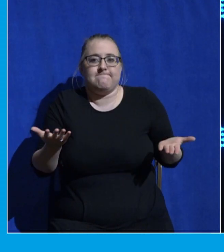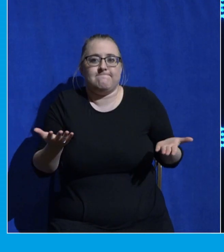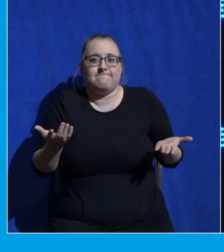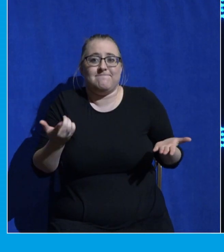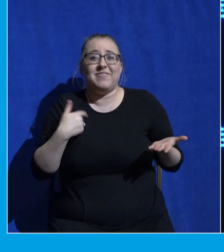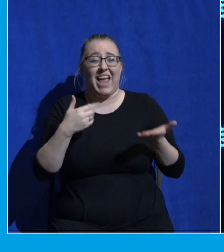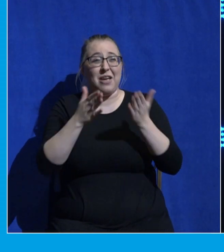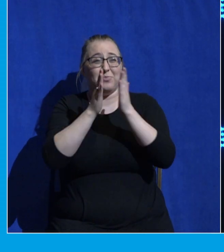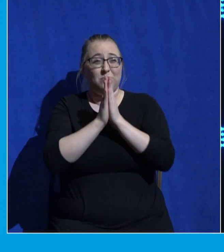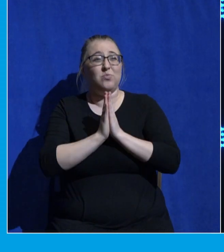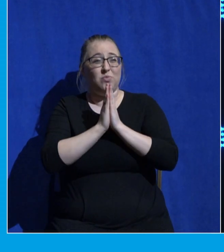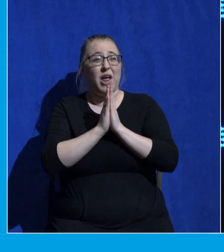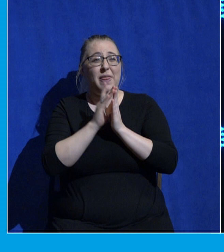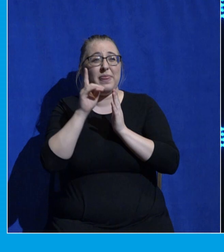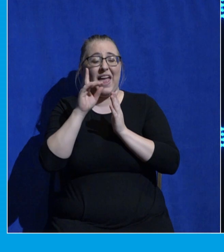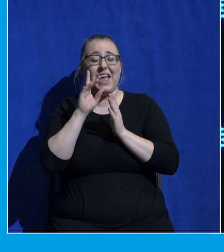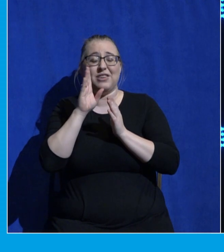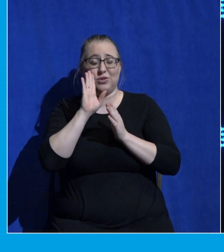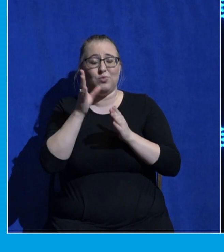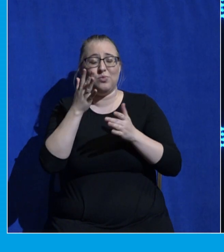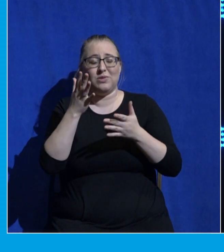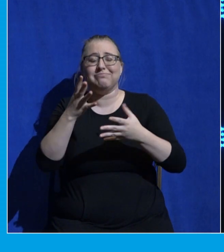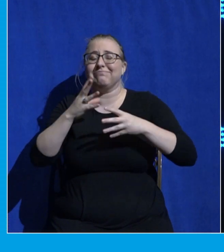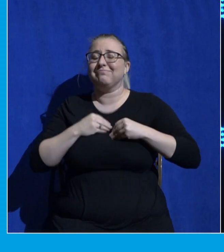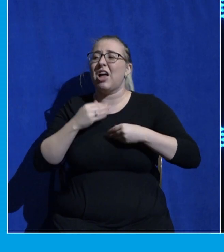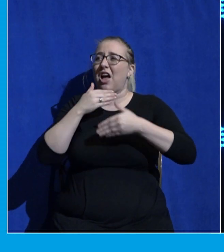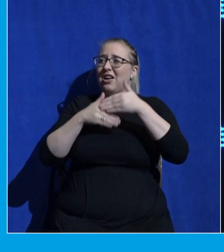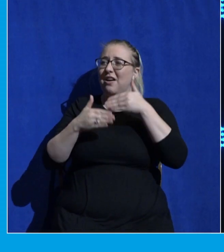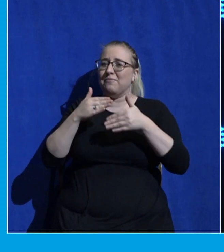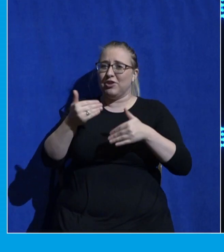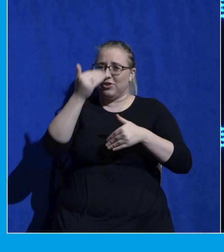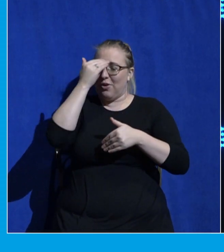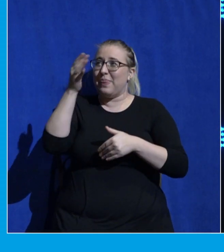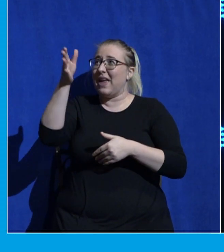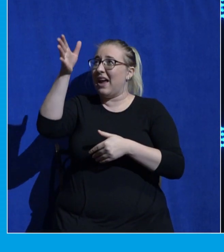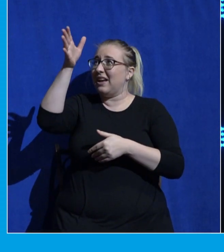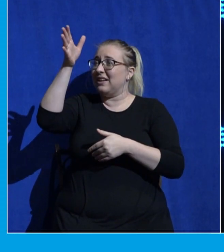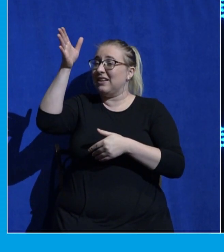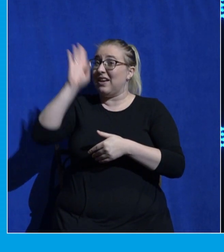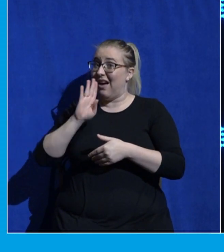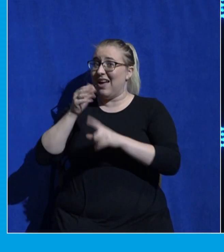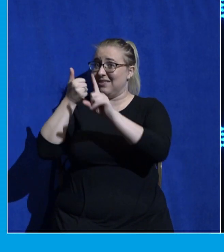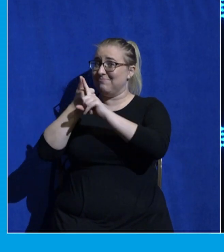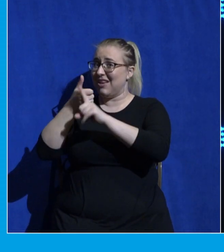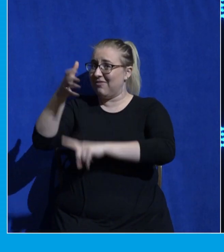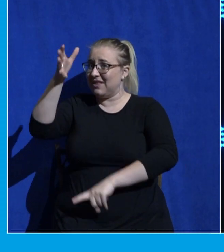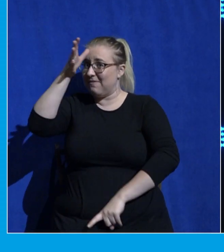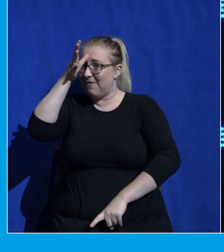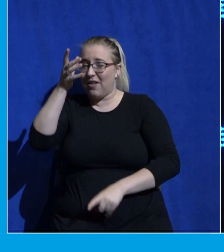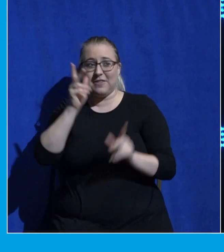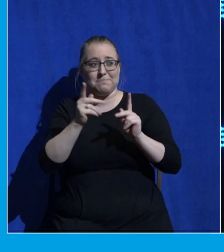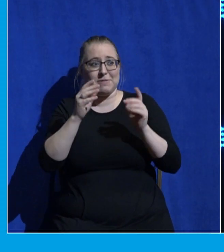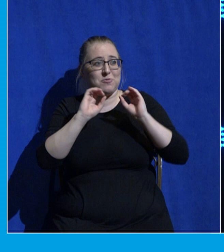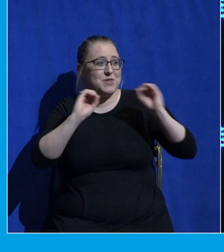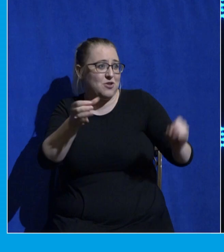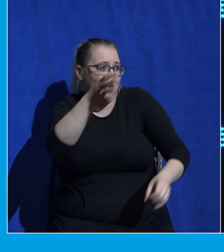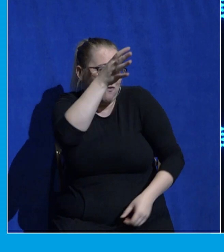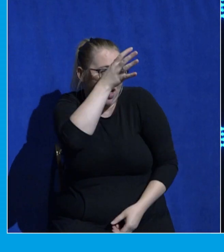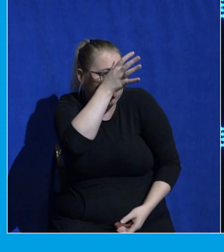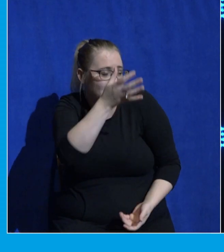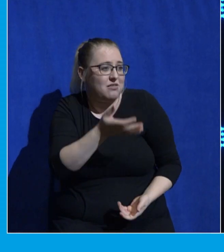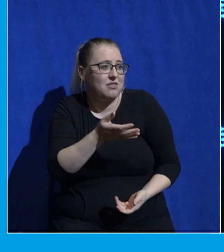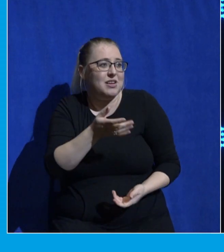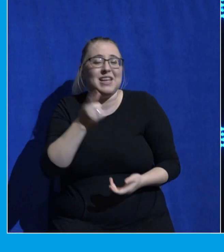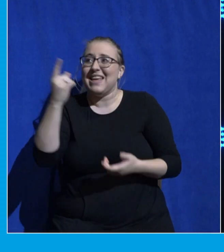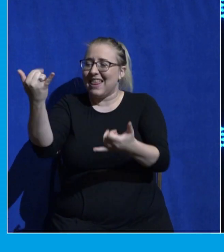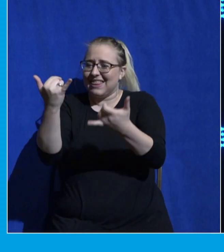pray that you are comforted by the fact that God is a father to the fatherless. Amen. That he is a lover of us,